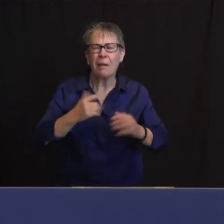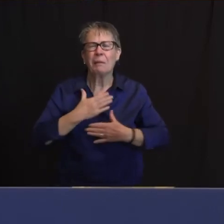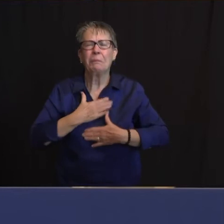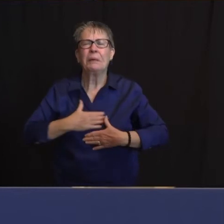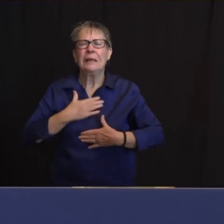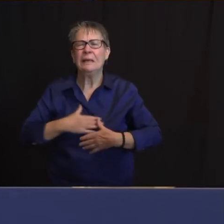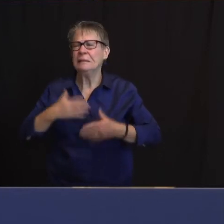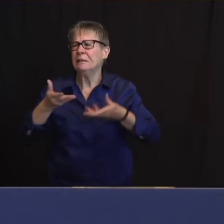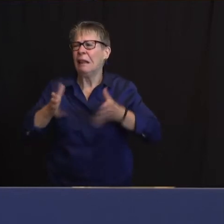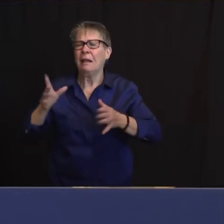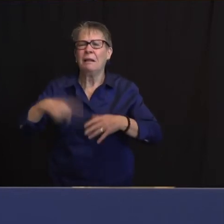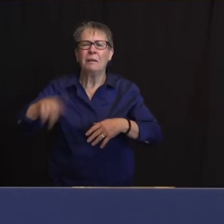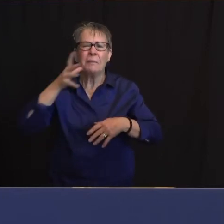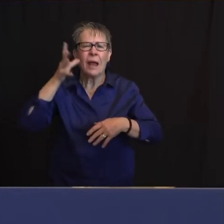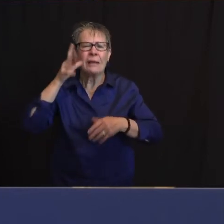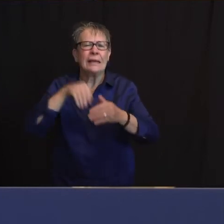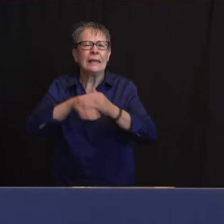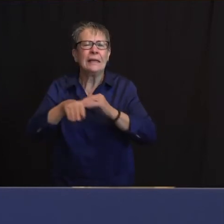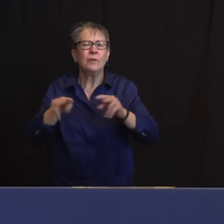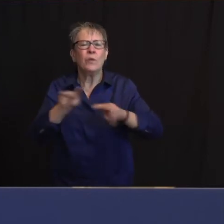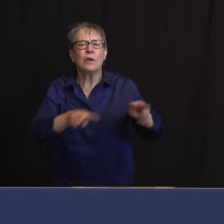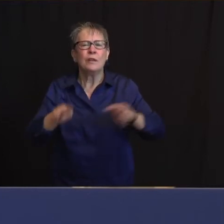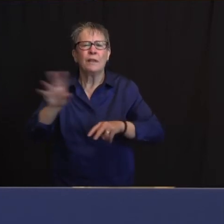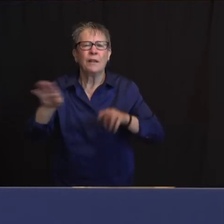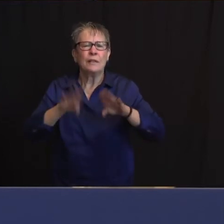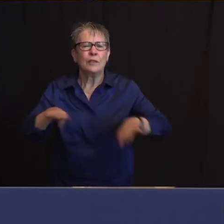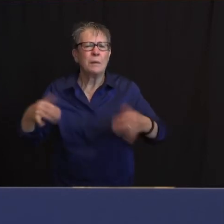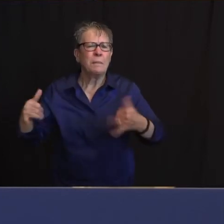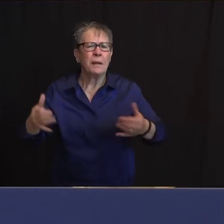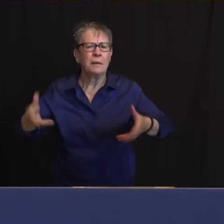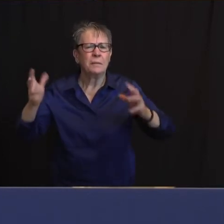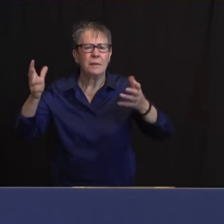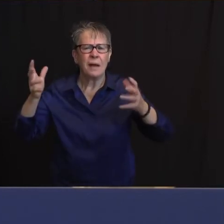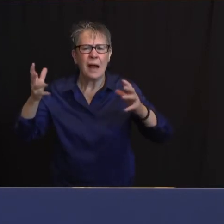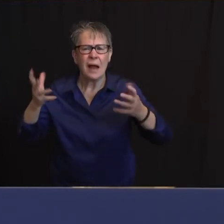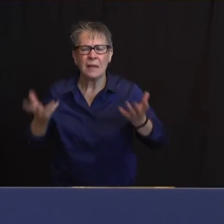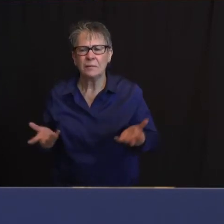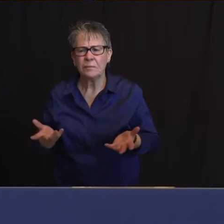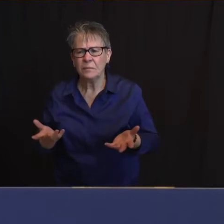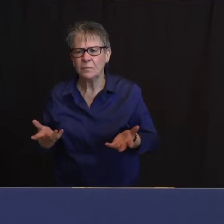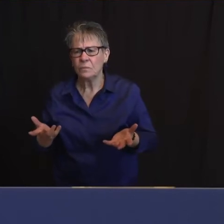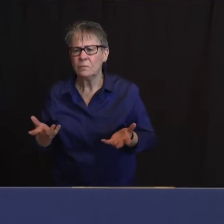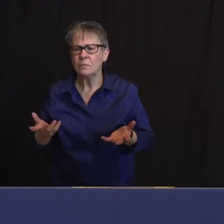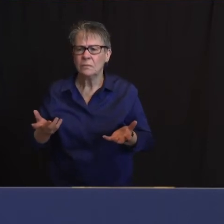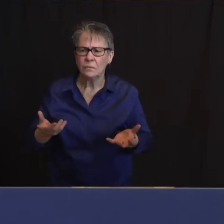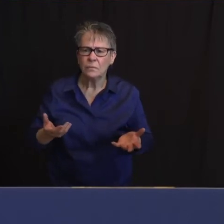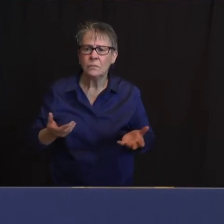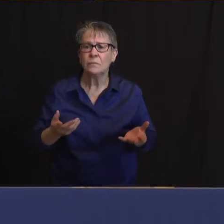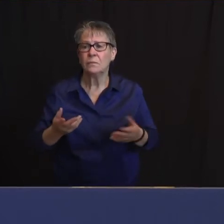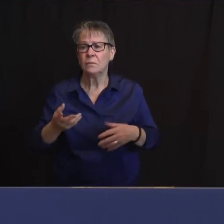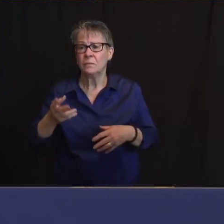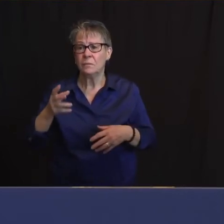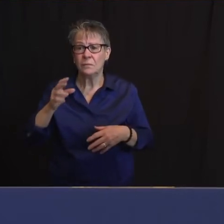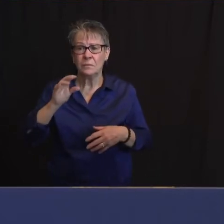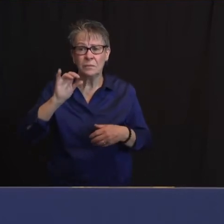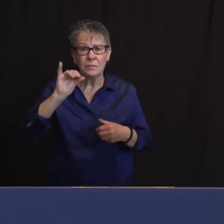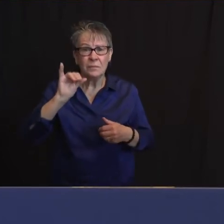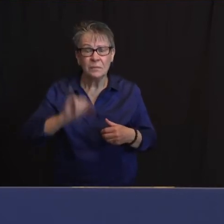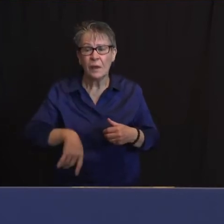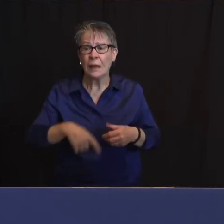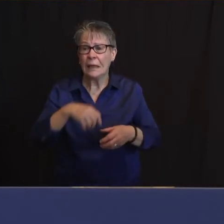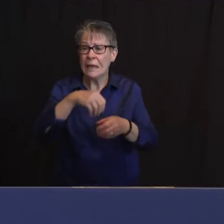watching and you've got a daughter or son who plays an indoor high school sport, the one thing you could do right now is to make sure everybody